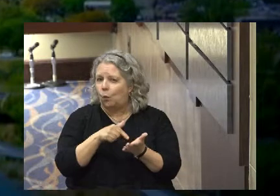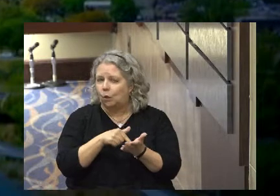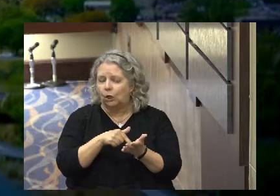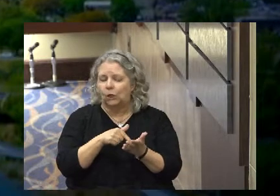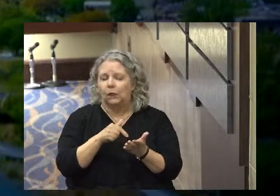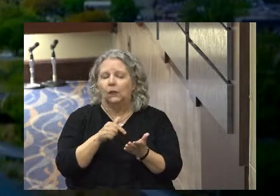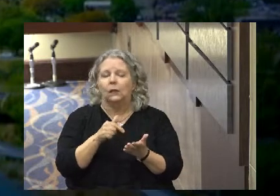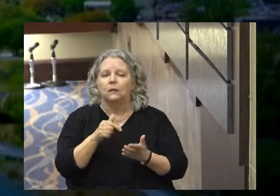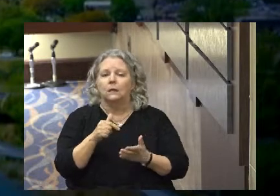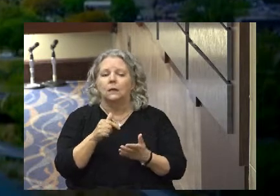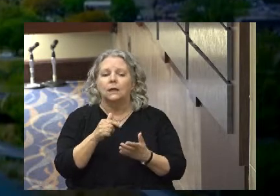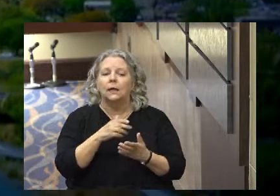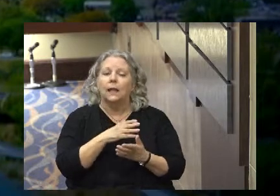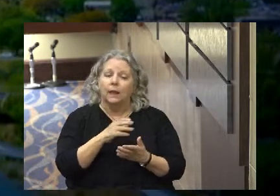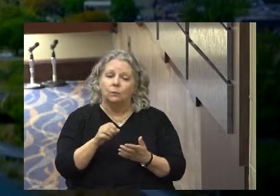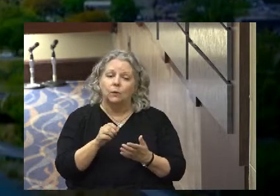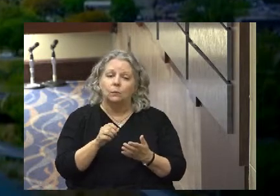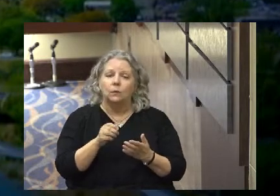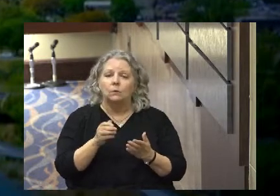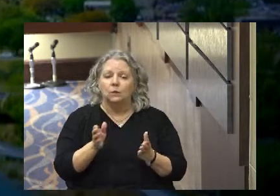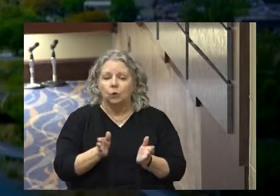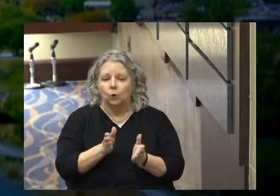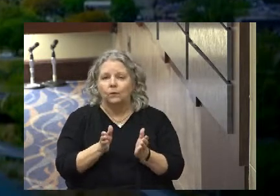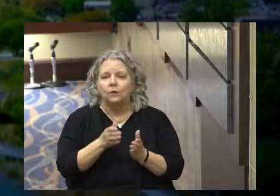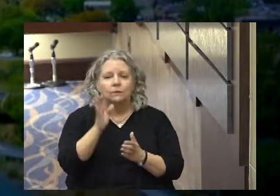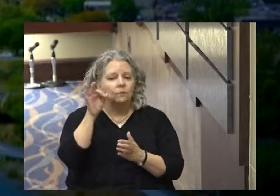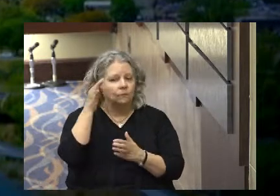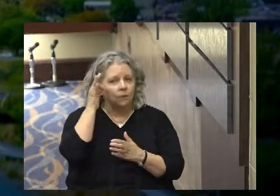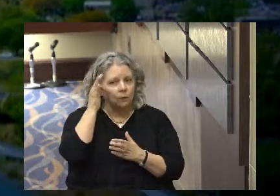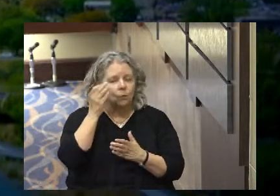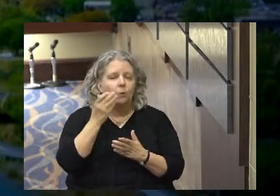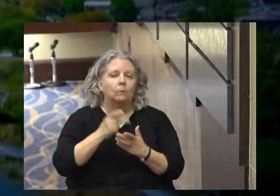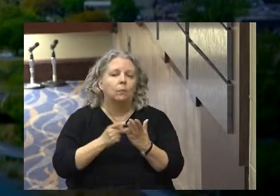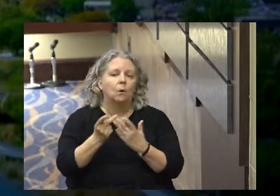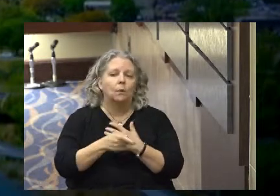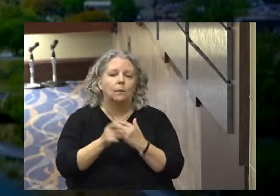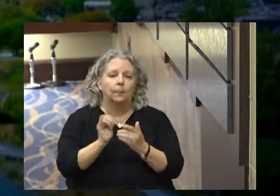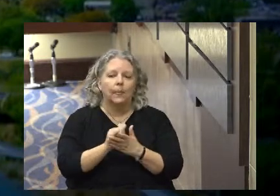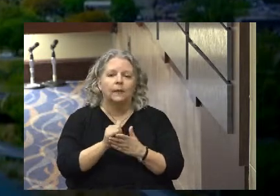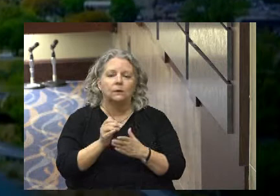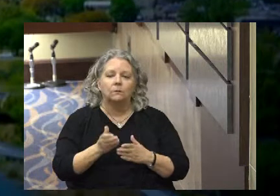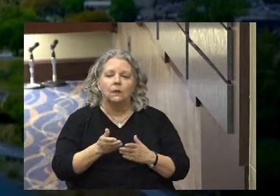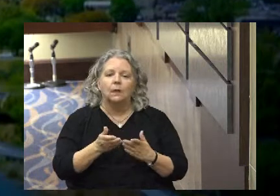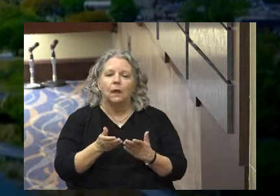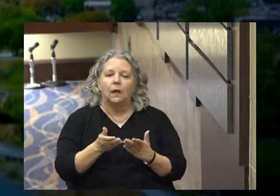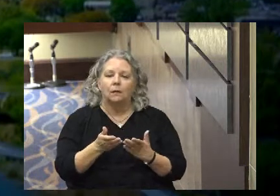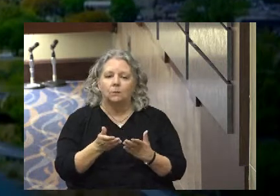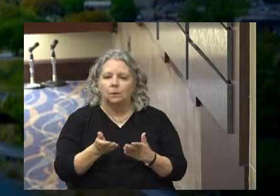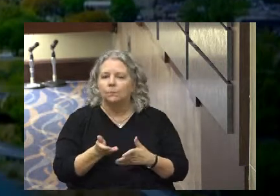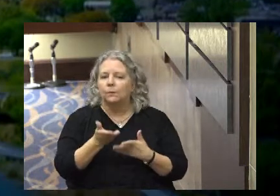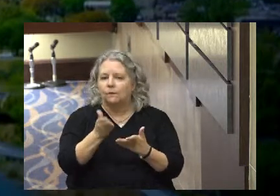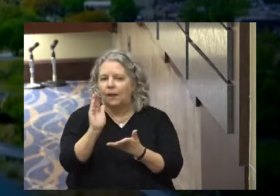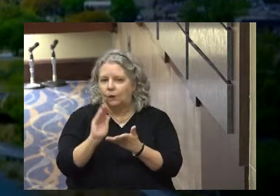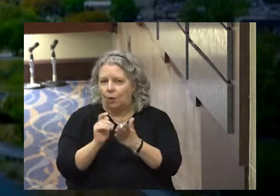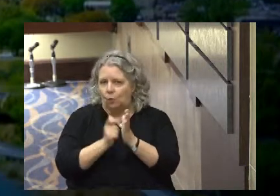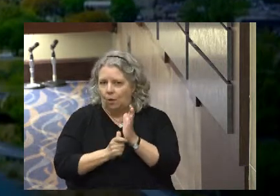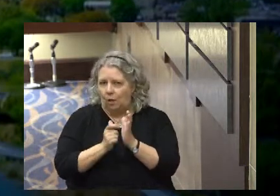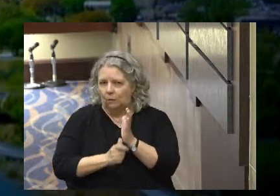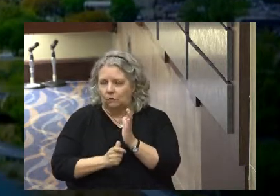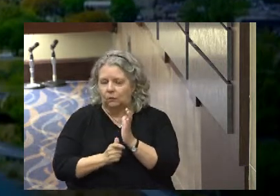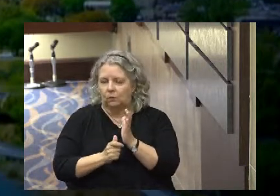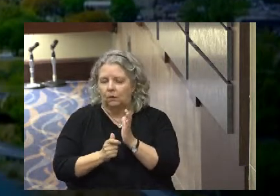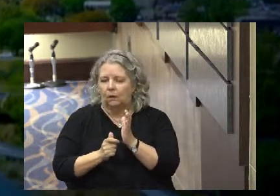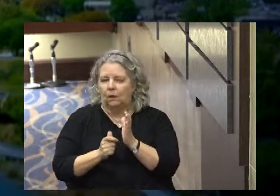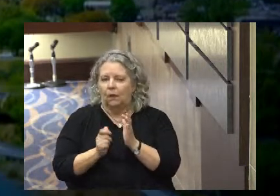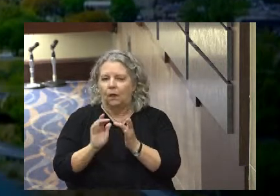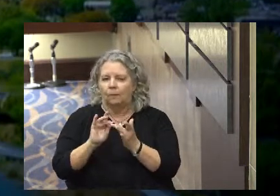that are increasing access for low-cost or no-cost broadband for residents, the staff also determined that